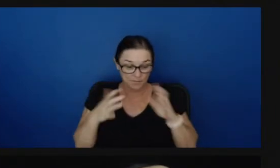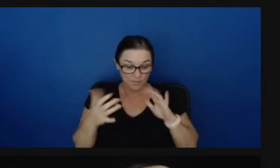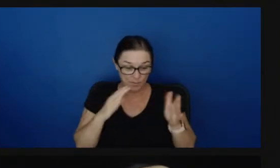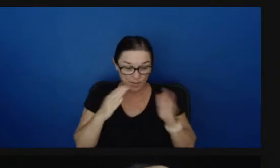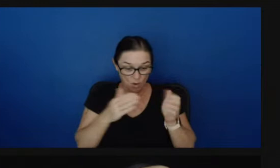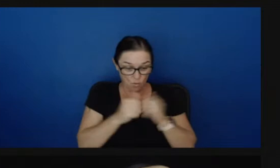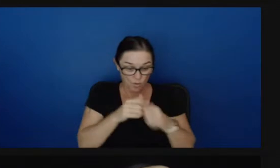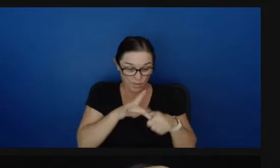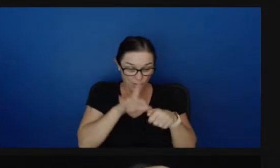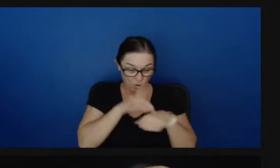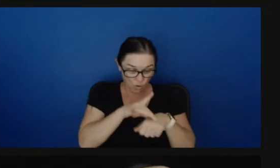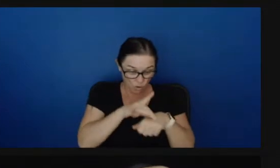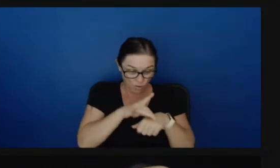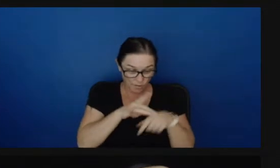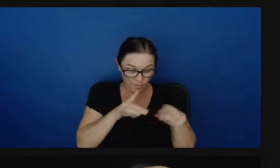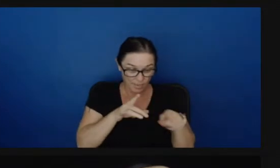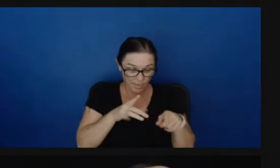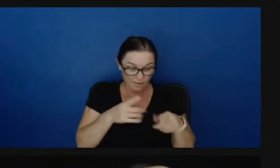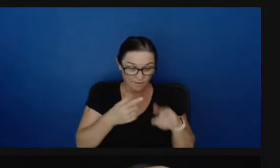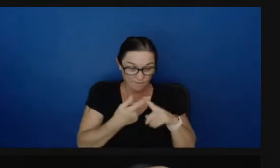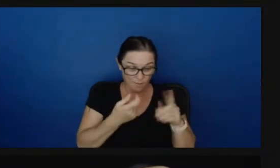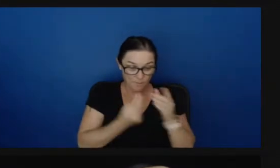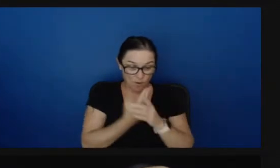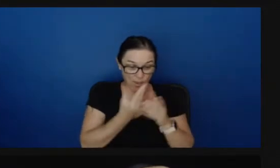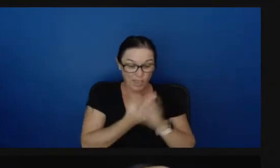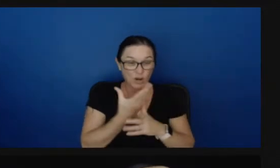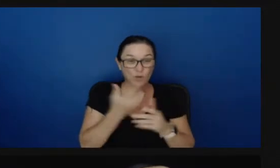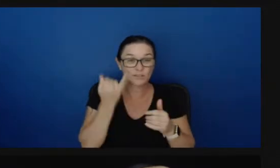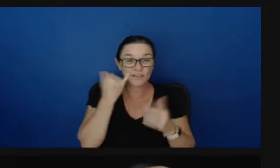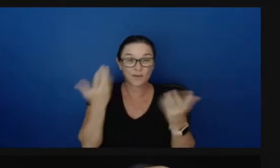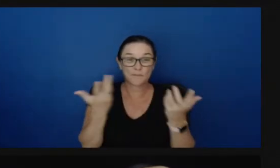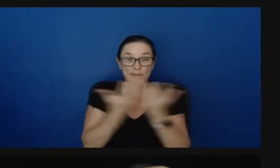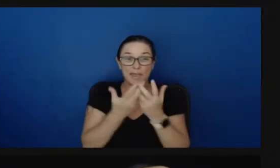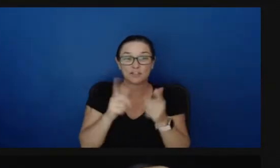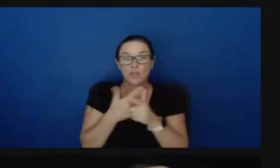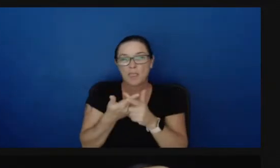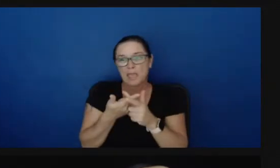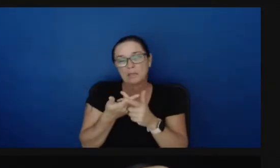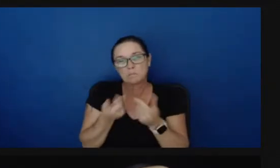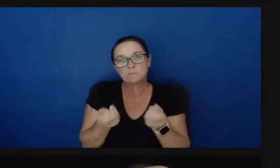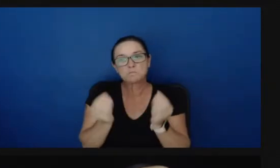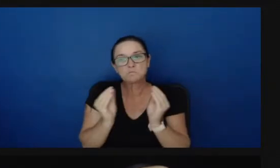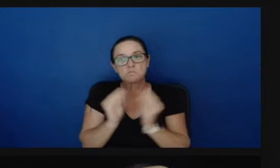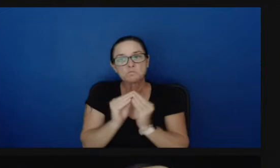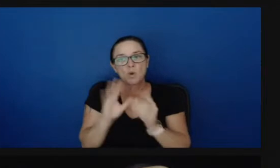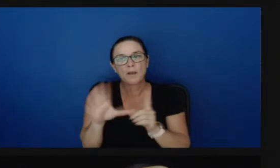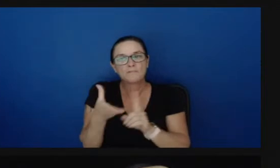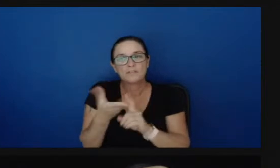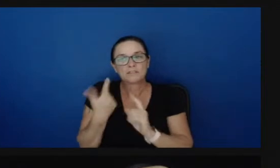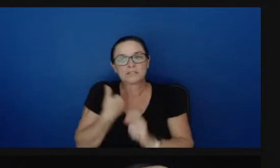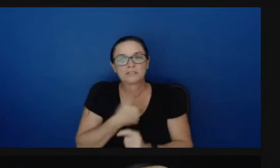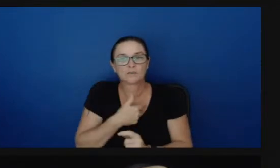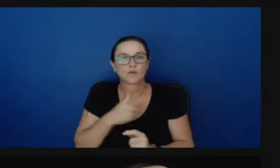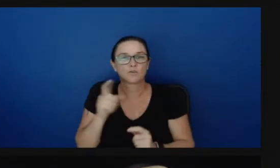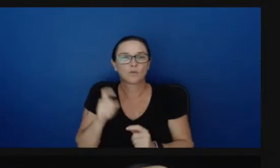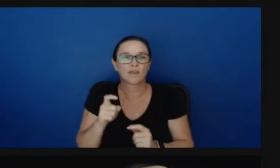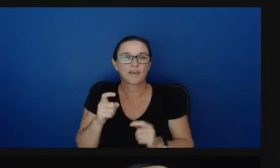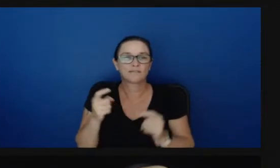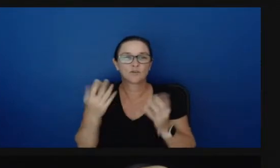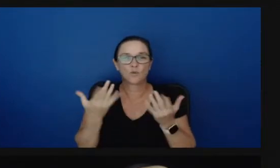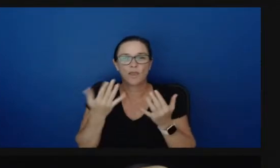up through volcanoes, if they match, that's much more convincing. So we just have to wait for a spaceship to land on the